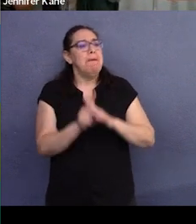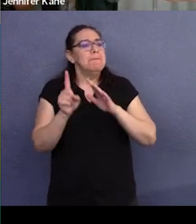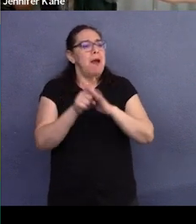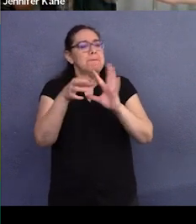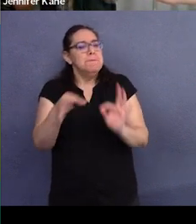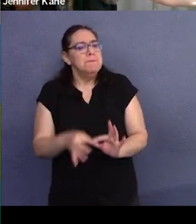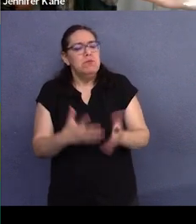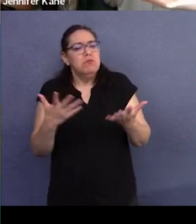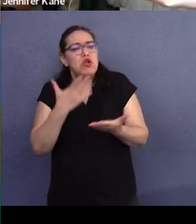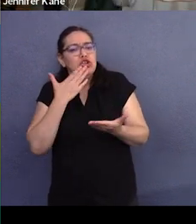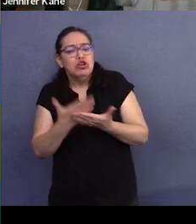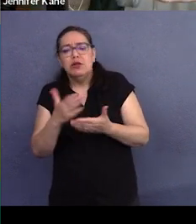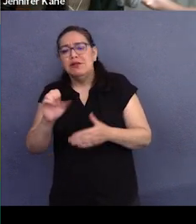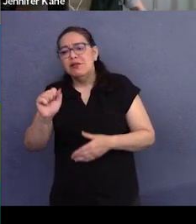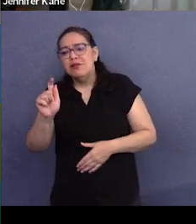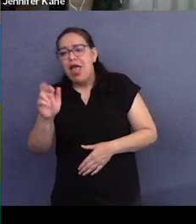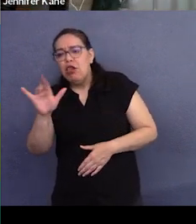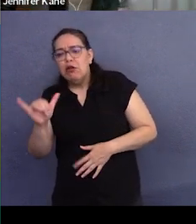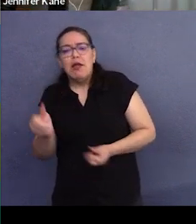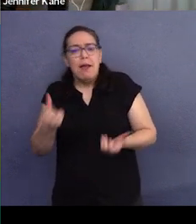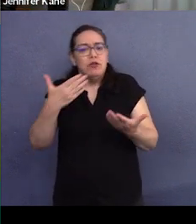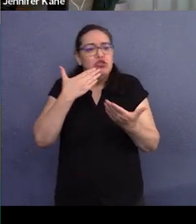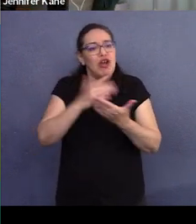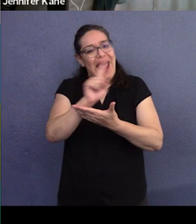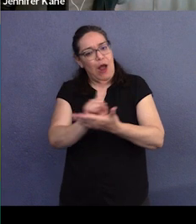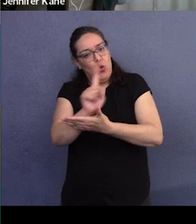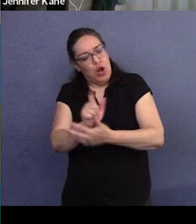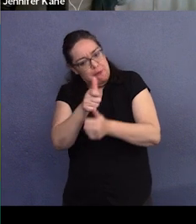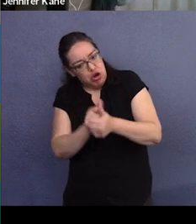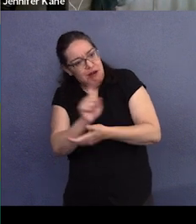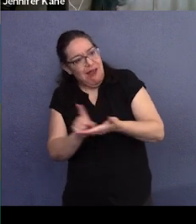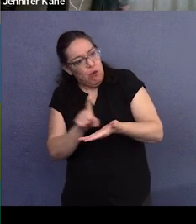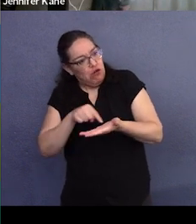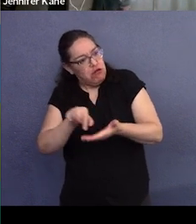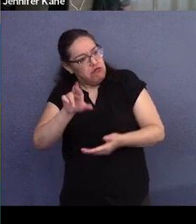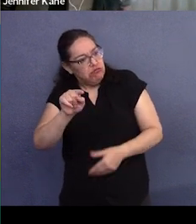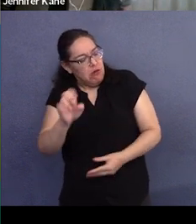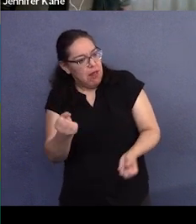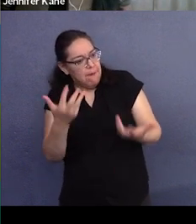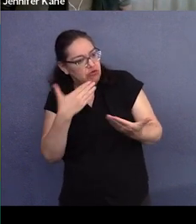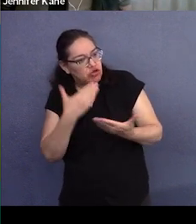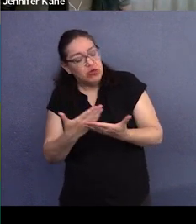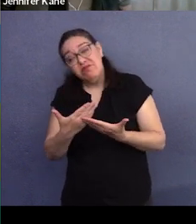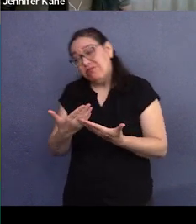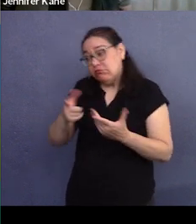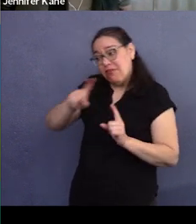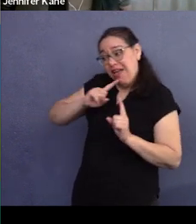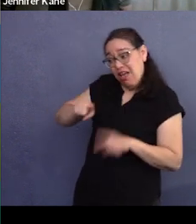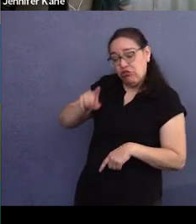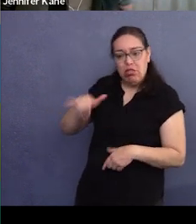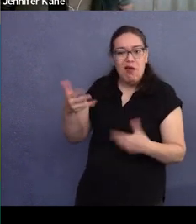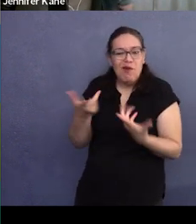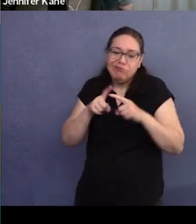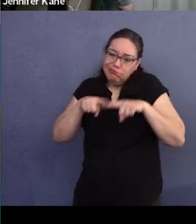salary, an hourly rate for an artist you were hiring? I like to say it does depend, but if it's a